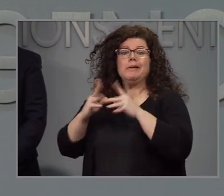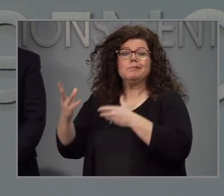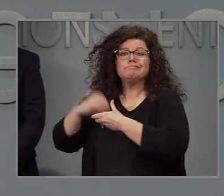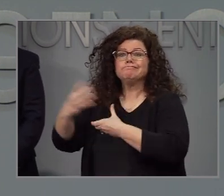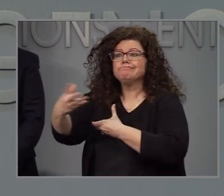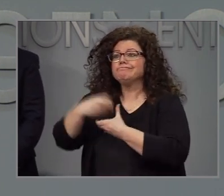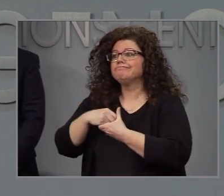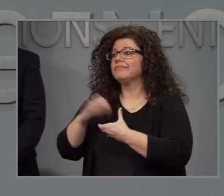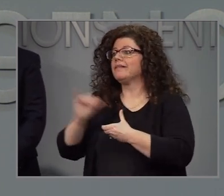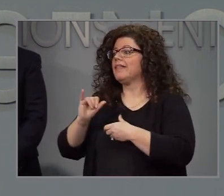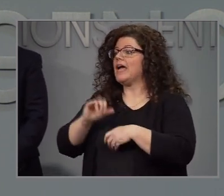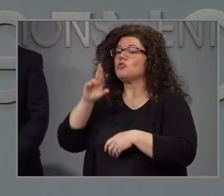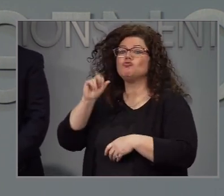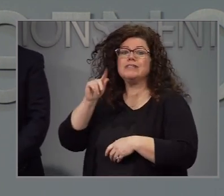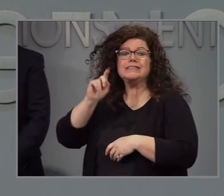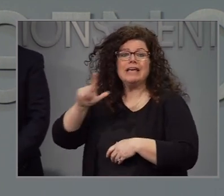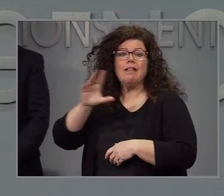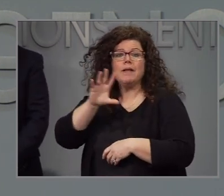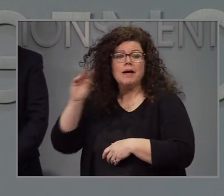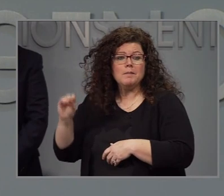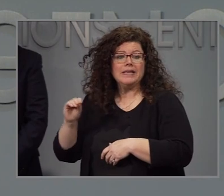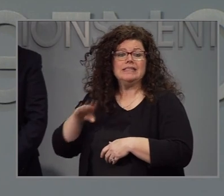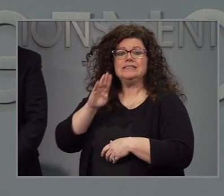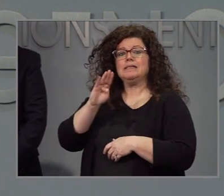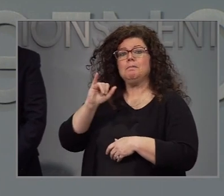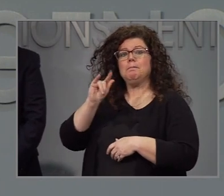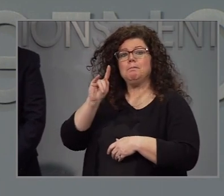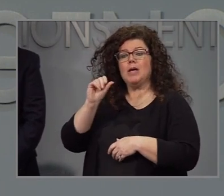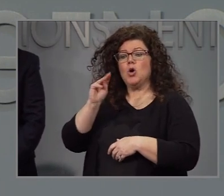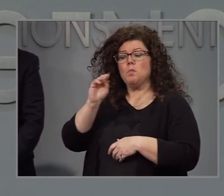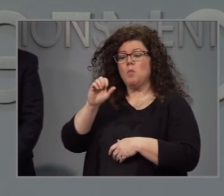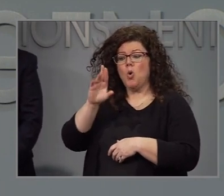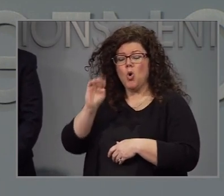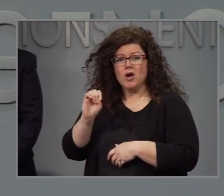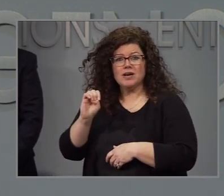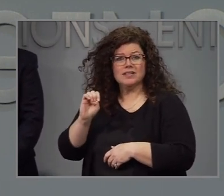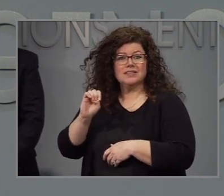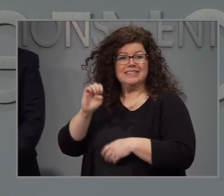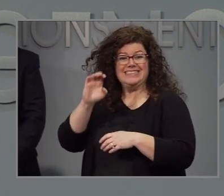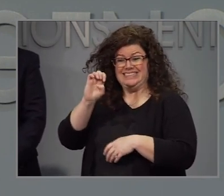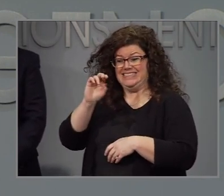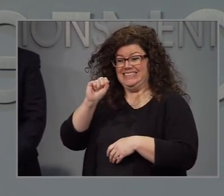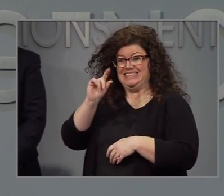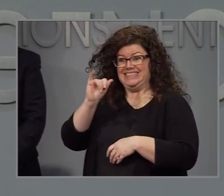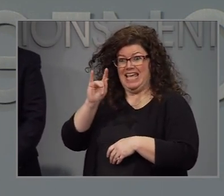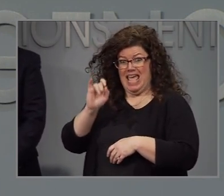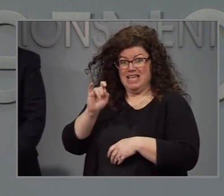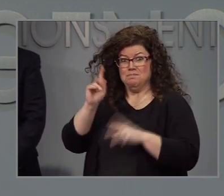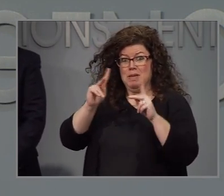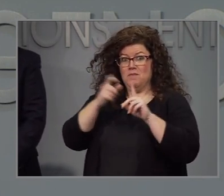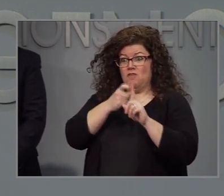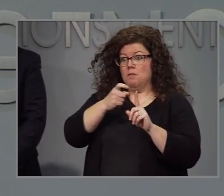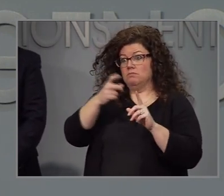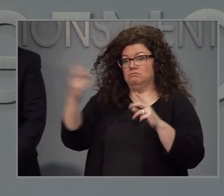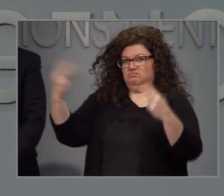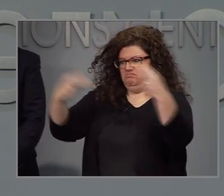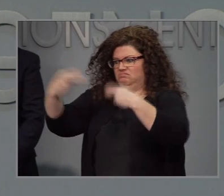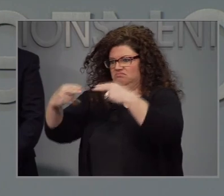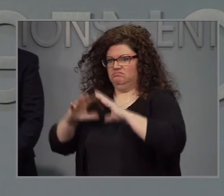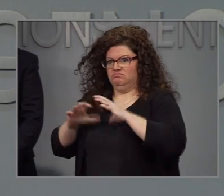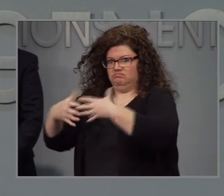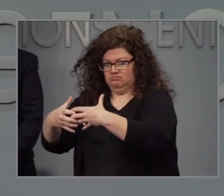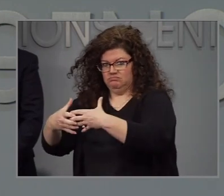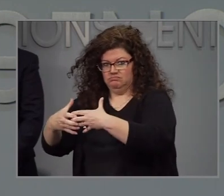Retail Merchants Association, Biltmore Estates, Carolina Cat, and others. We have a separate effort as